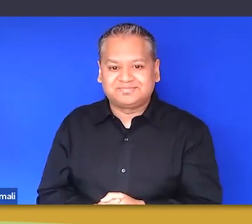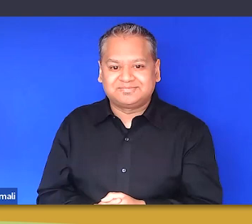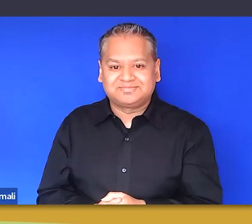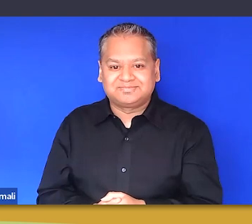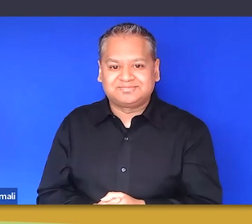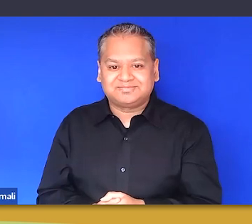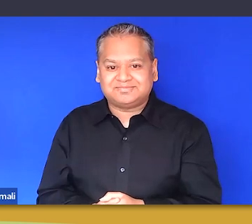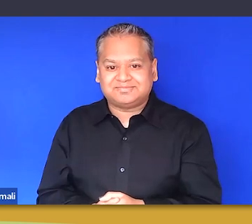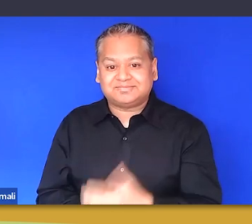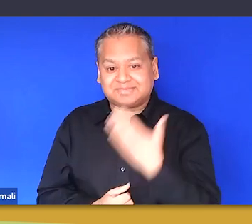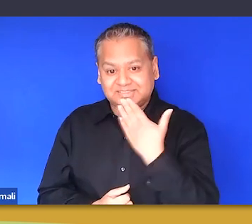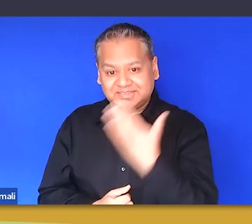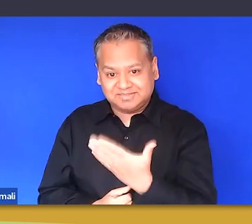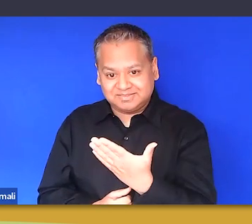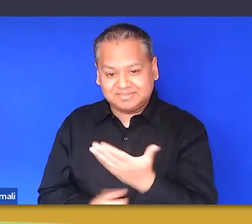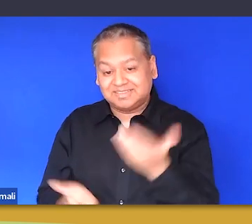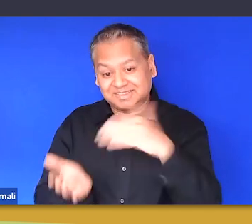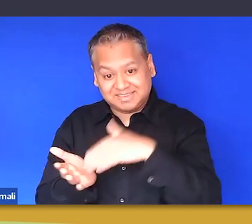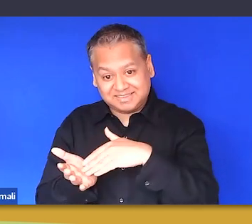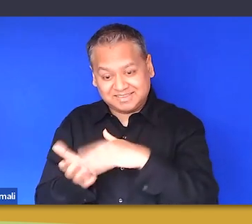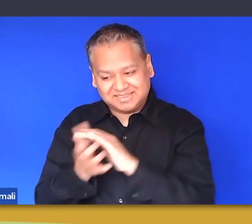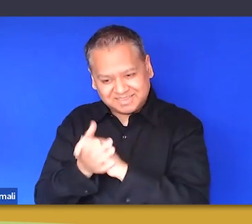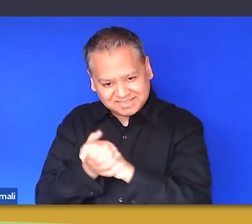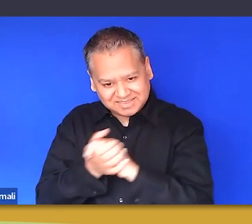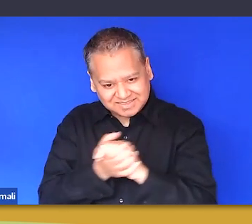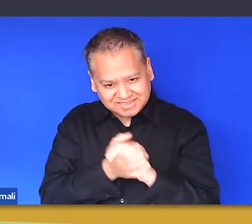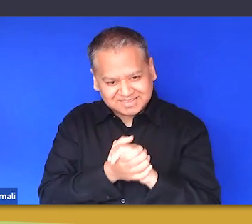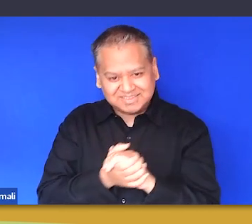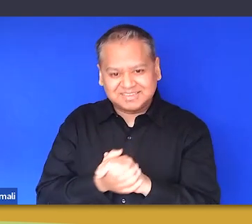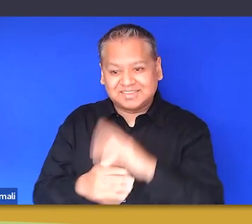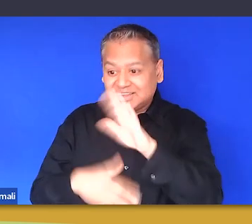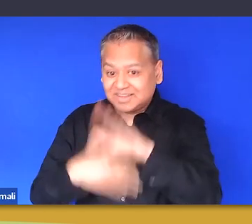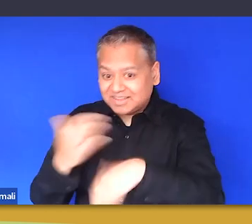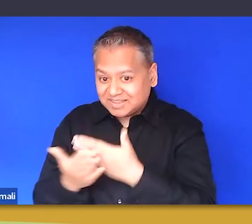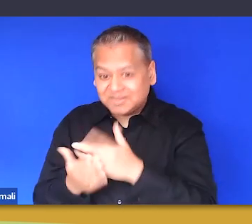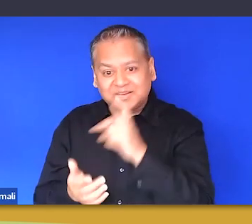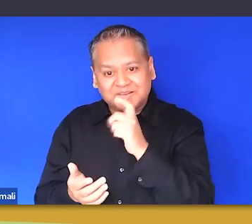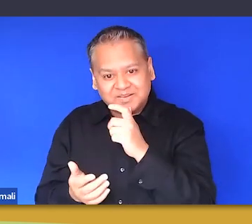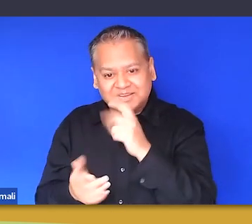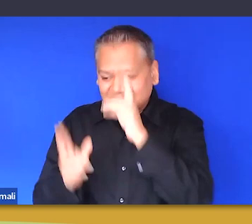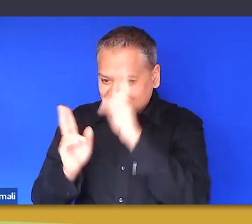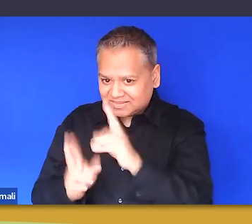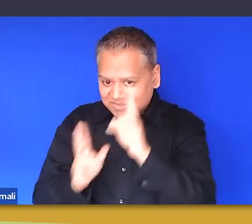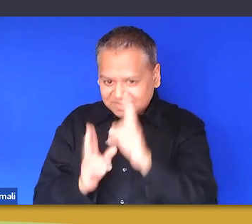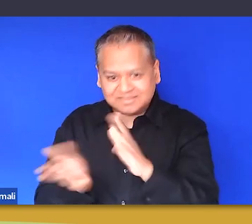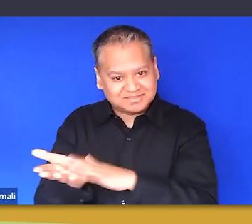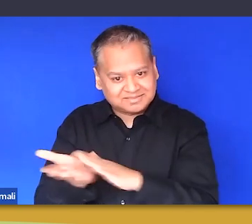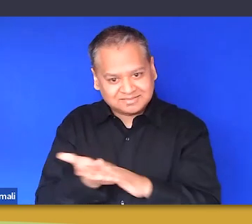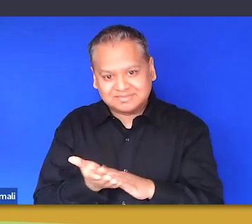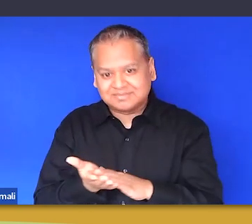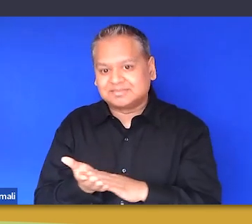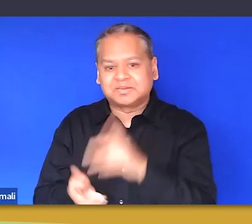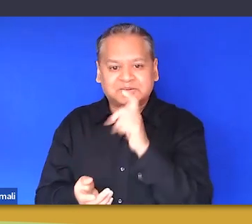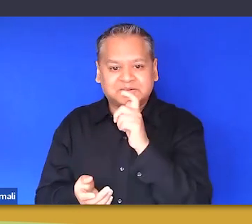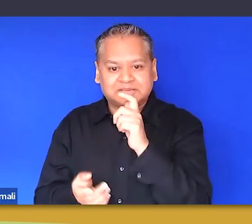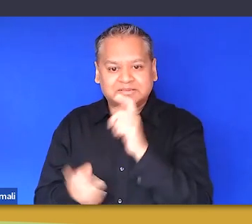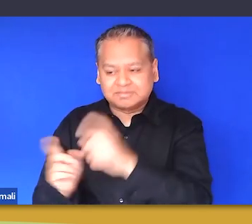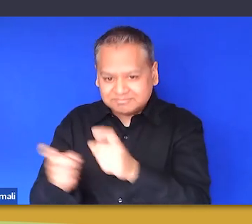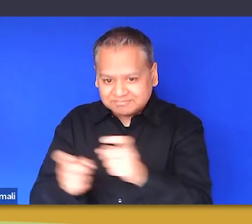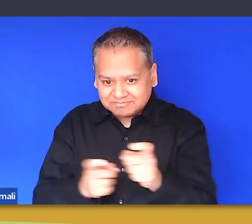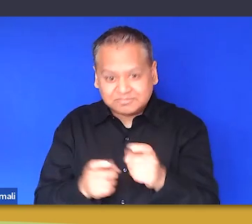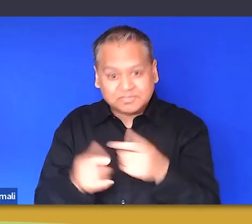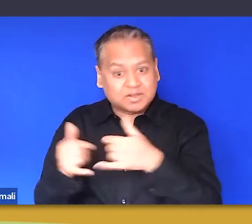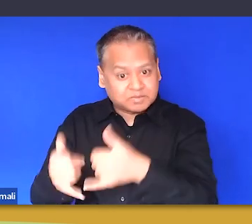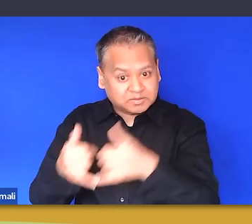congratulations again to all of our recipients. And thank you for the work that you're doing. I'm grateful to everyone who joined us